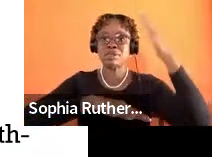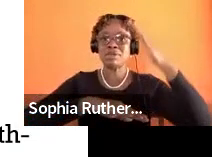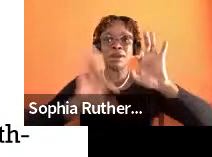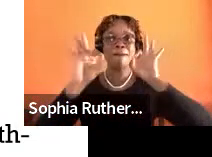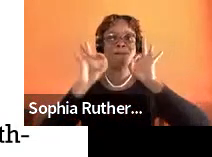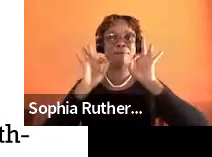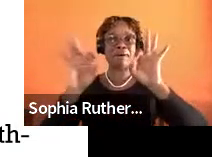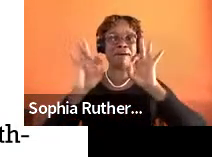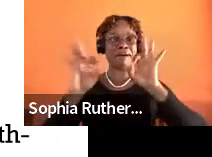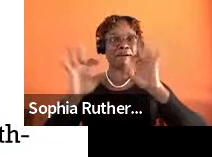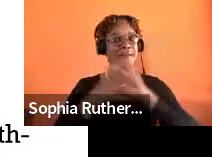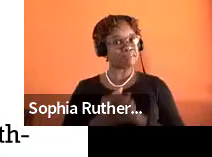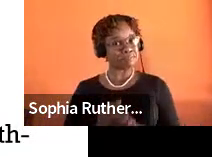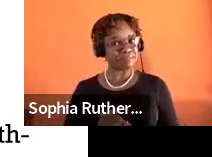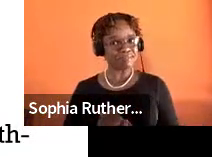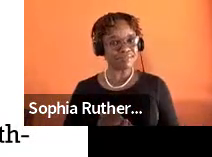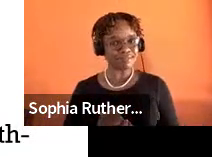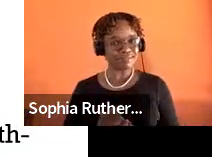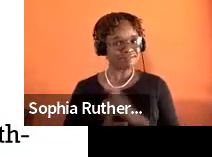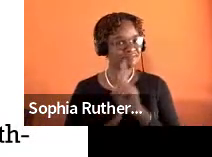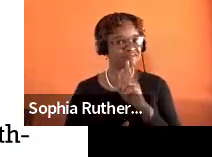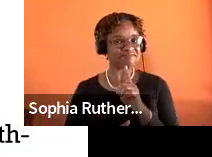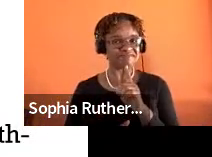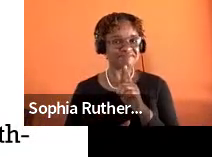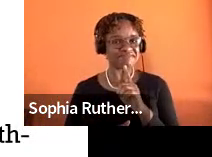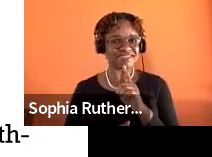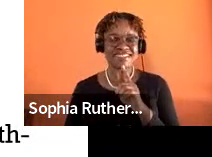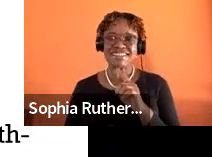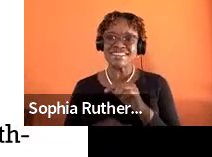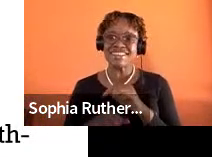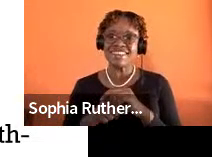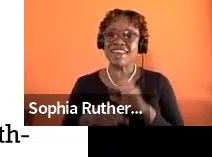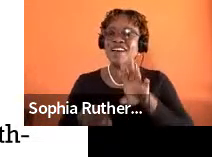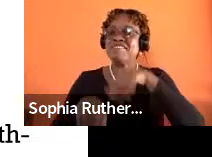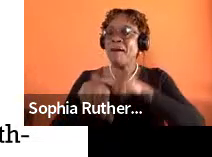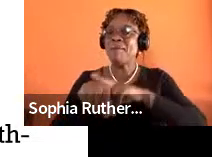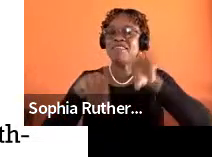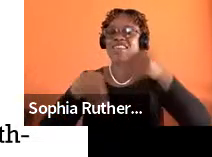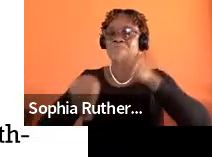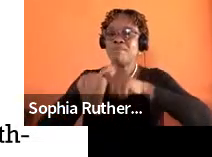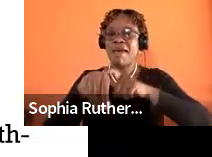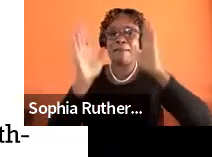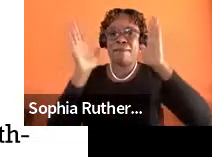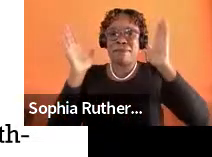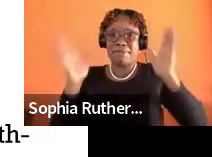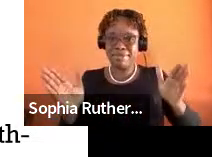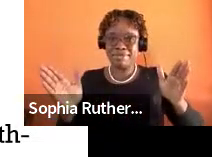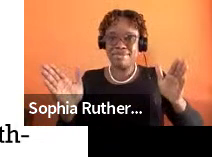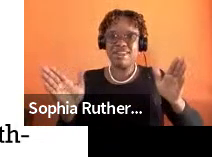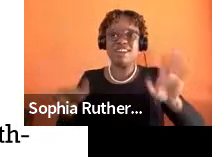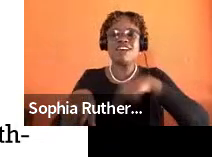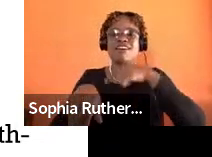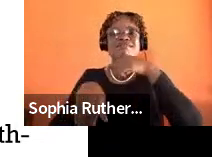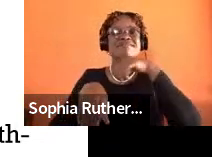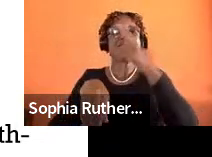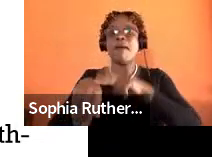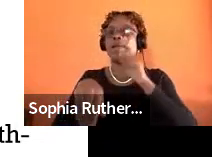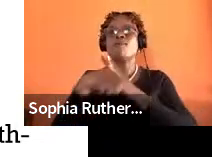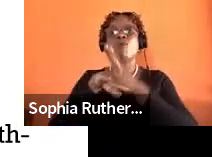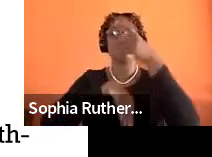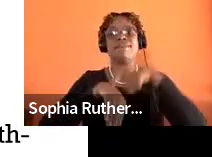because it is really not like Dr. Morris to end a presentation within the given time, and did it so well.